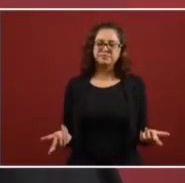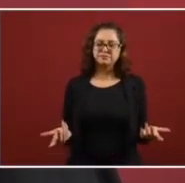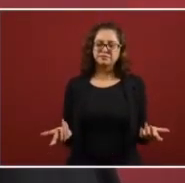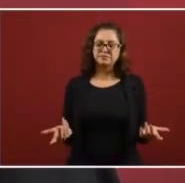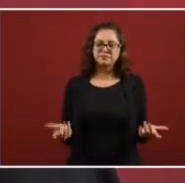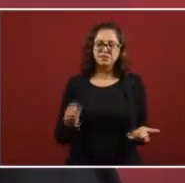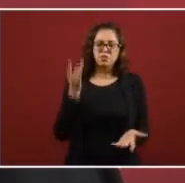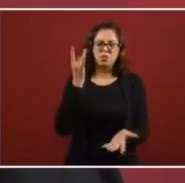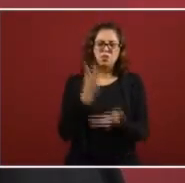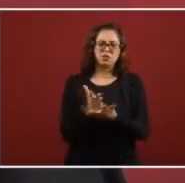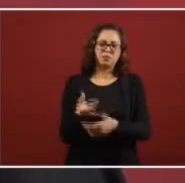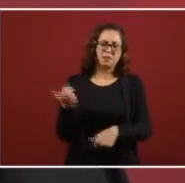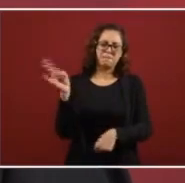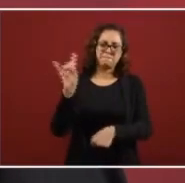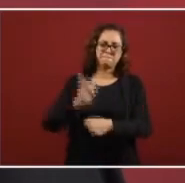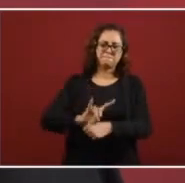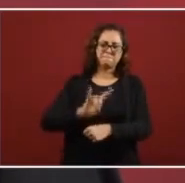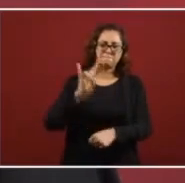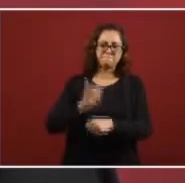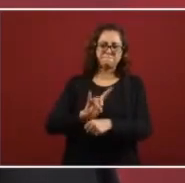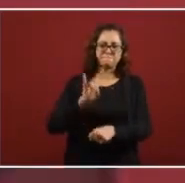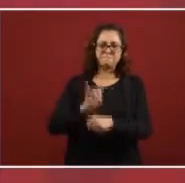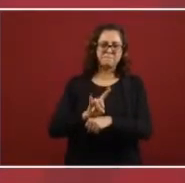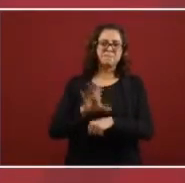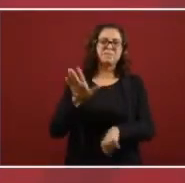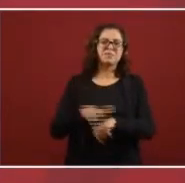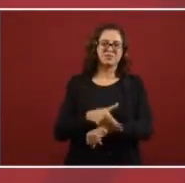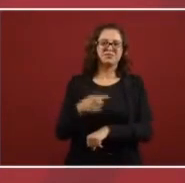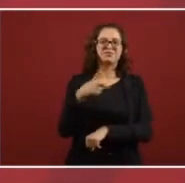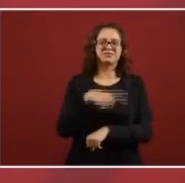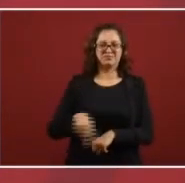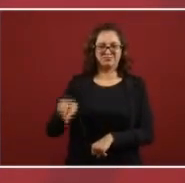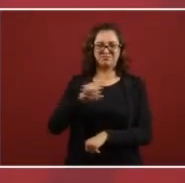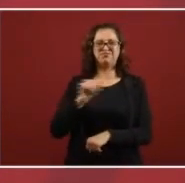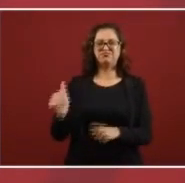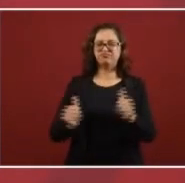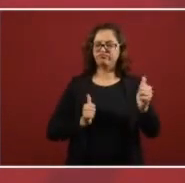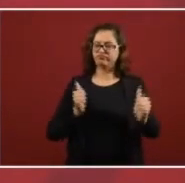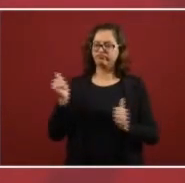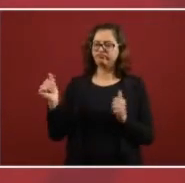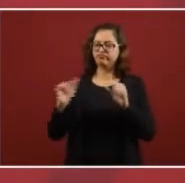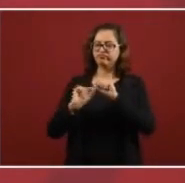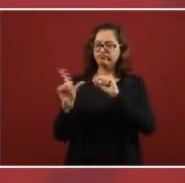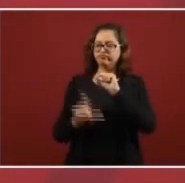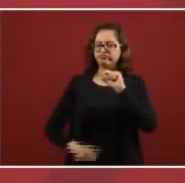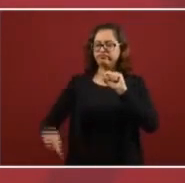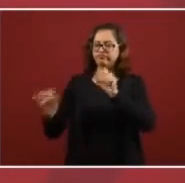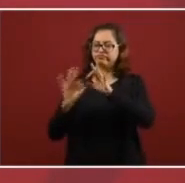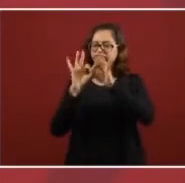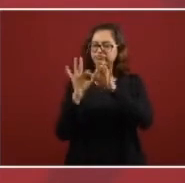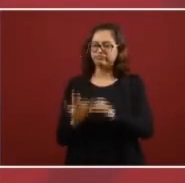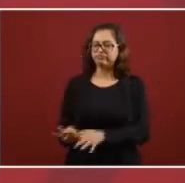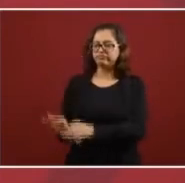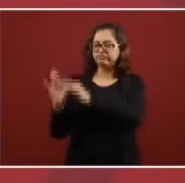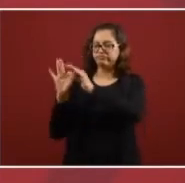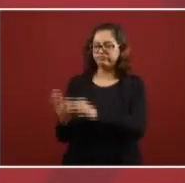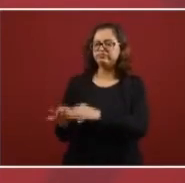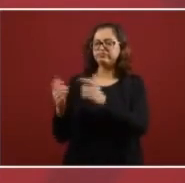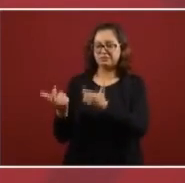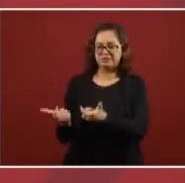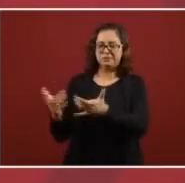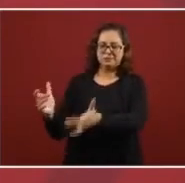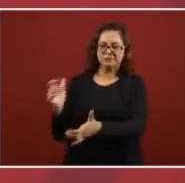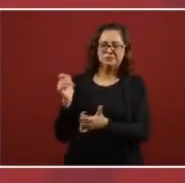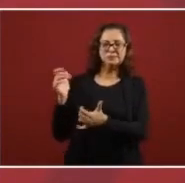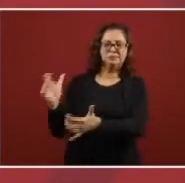Only in a simulated way, because in reality, they would utilize the states when they